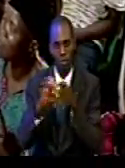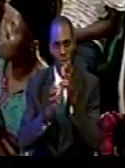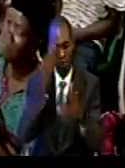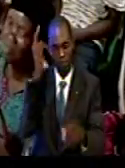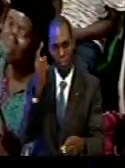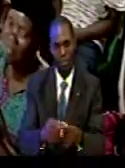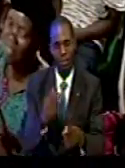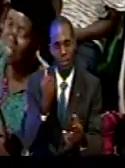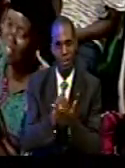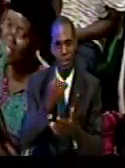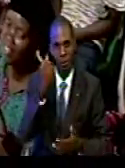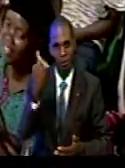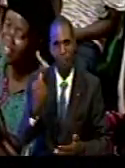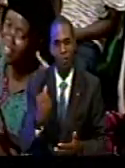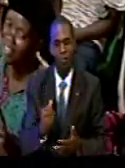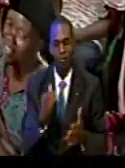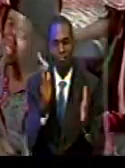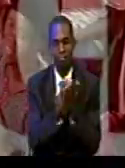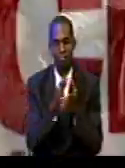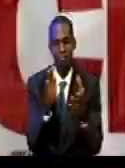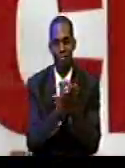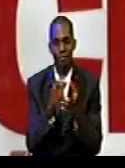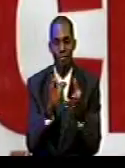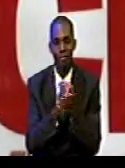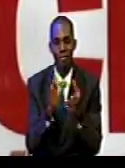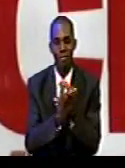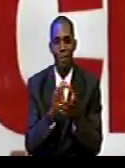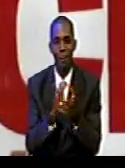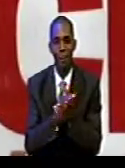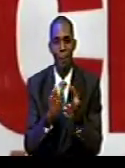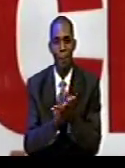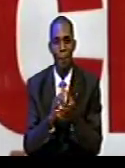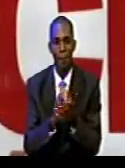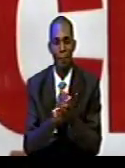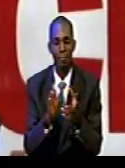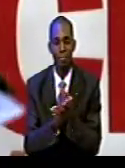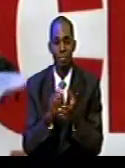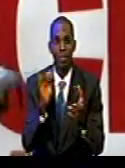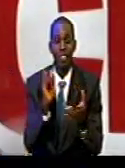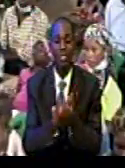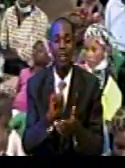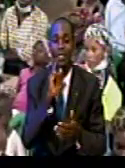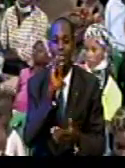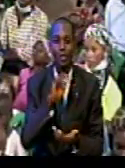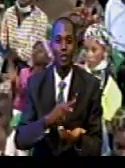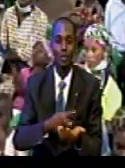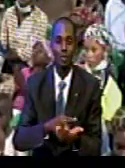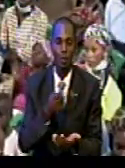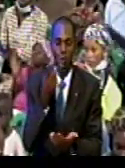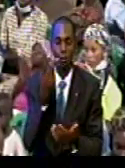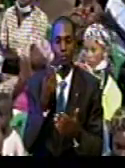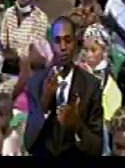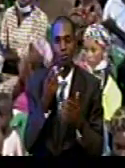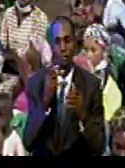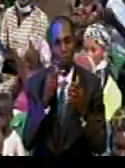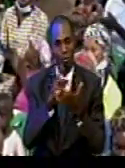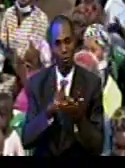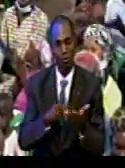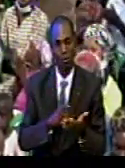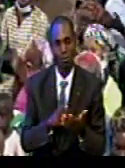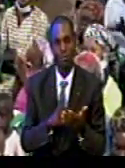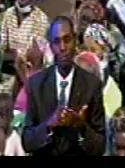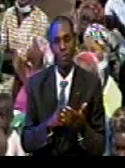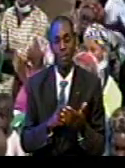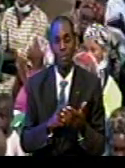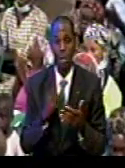do for you in Jesus' name. Amen. Put your hand together for Jesus.